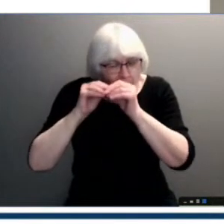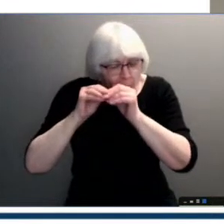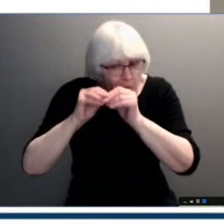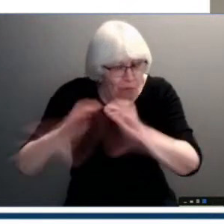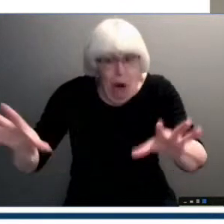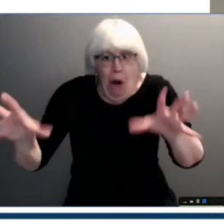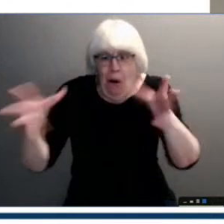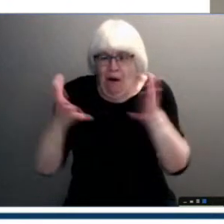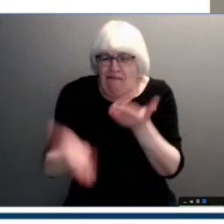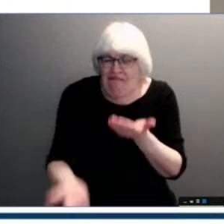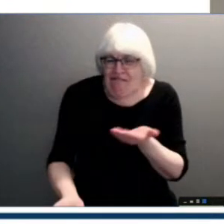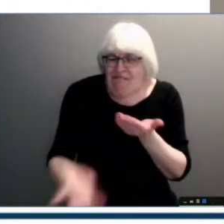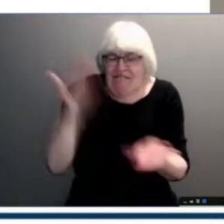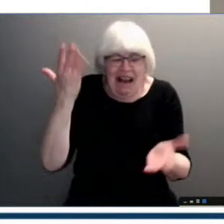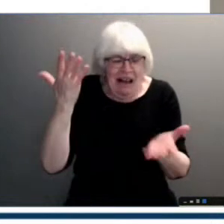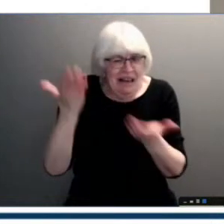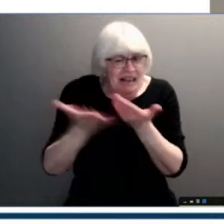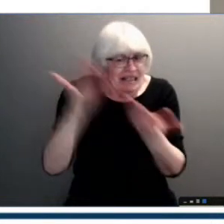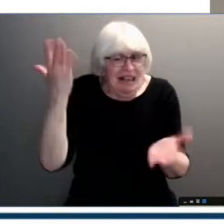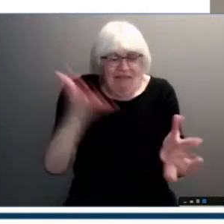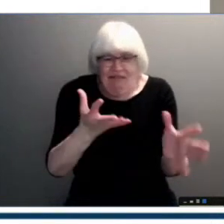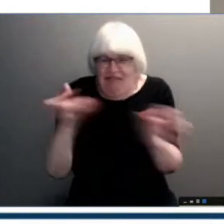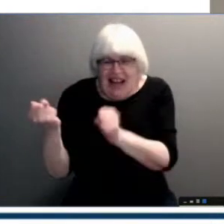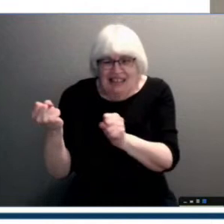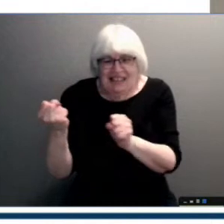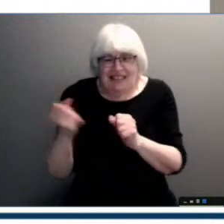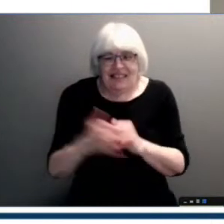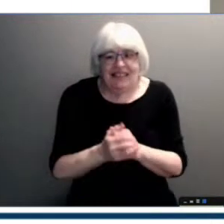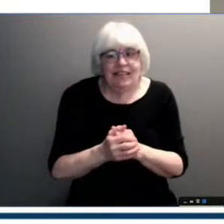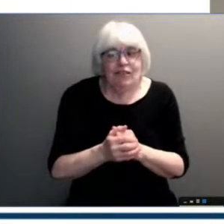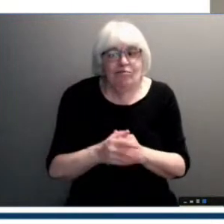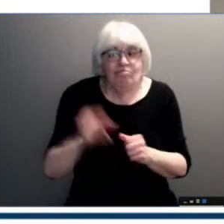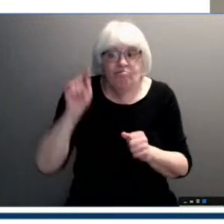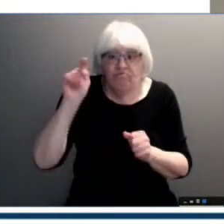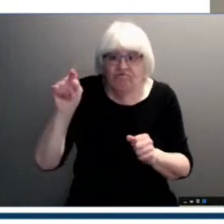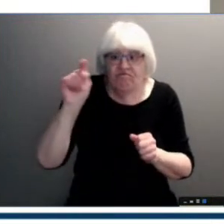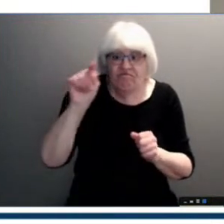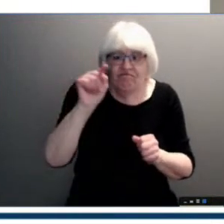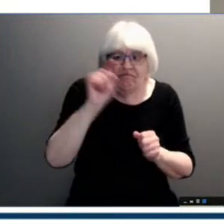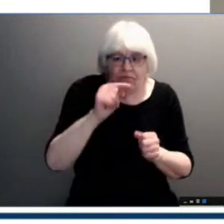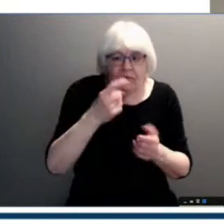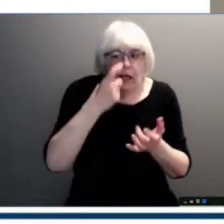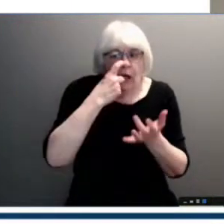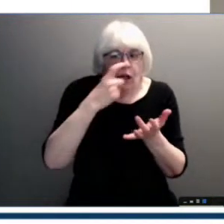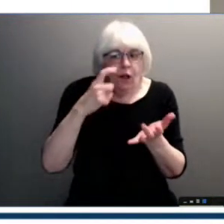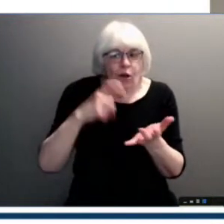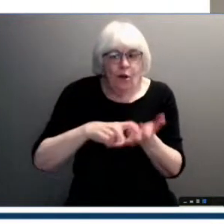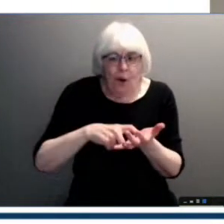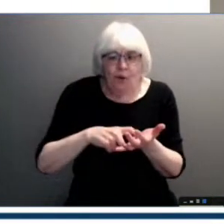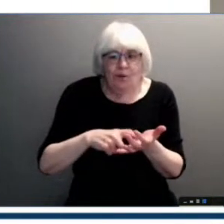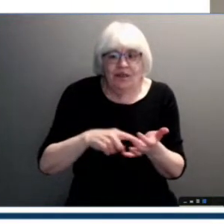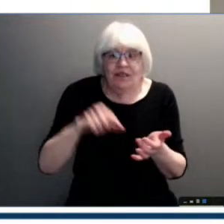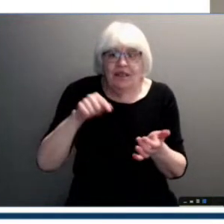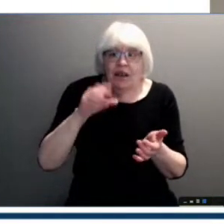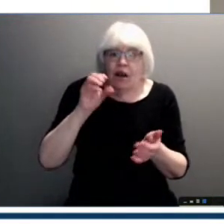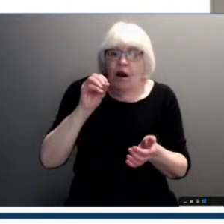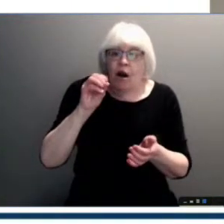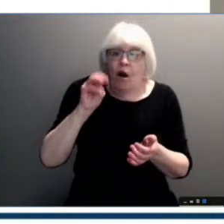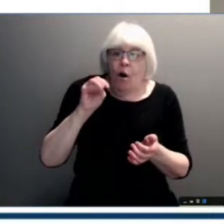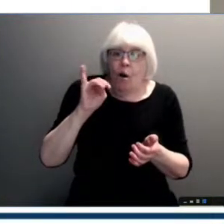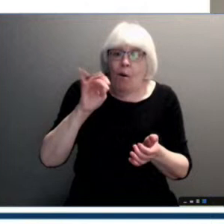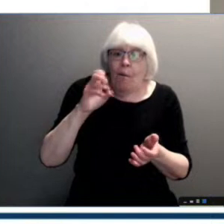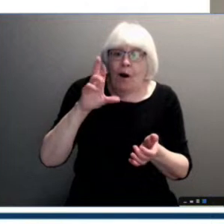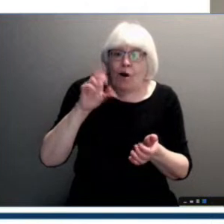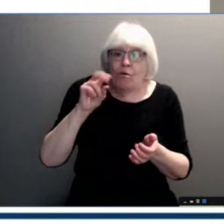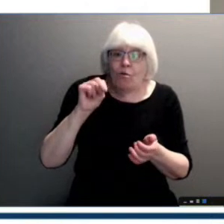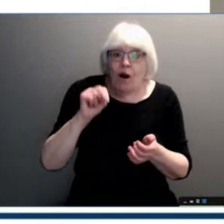elsewhere in Canada is relatively mild disease. We've only had 2 new hospitalizations so far, despite the high number of